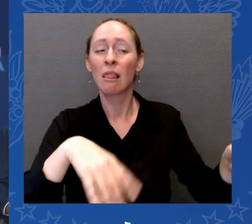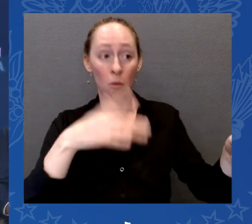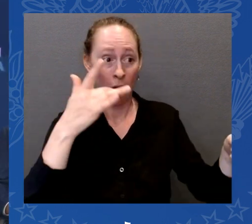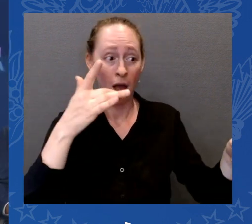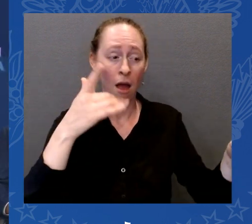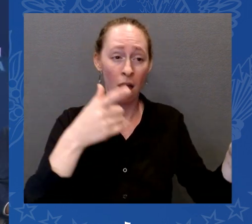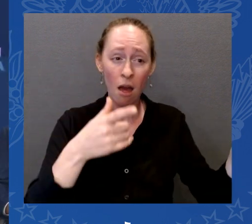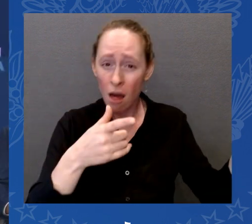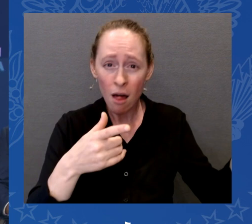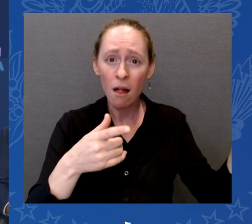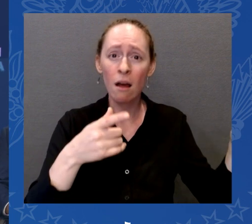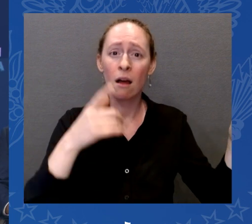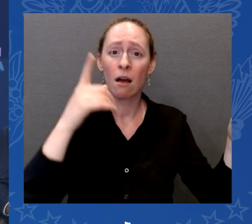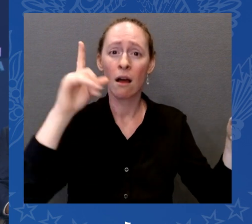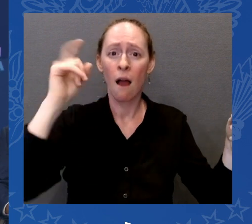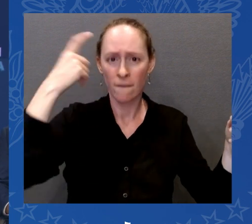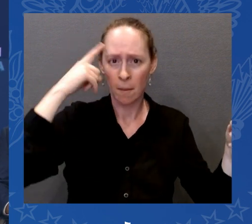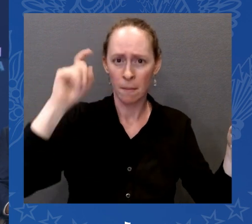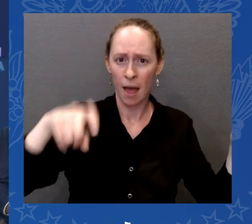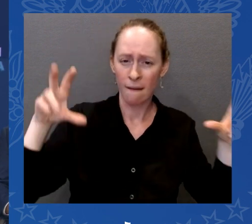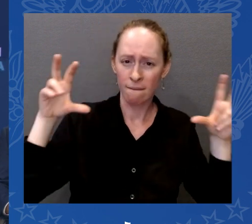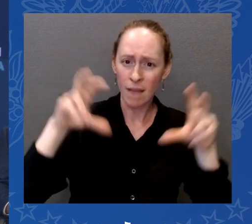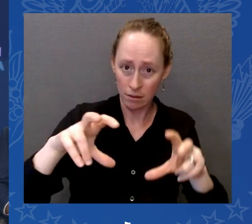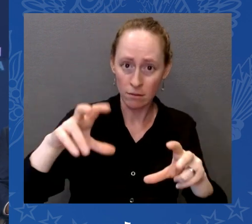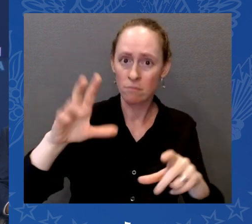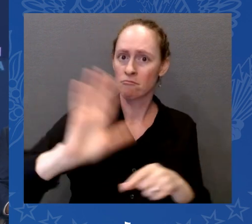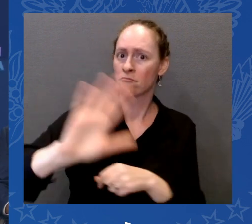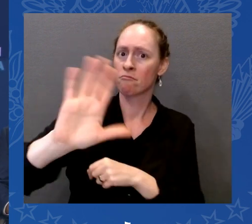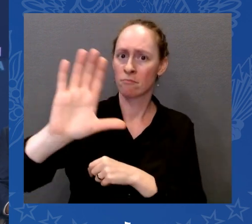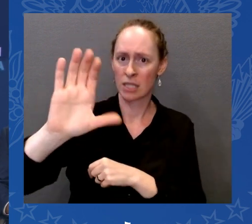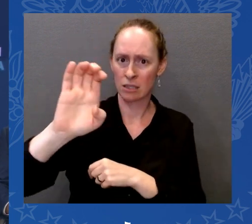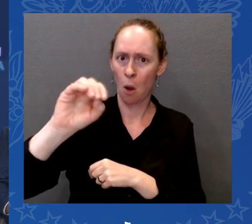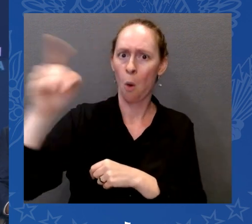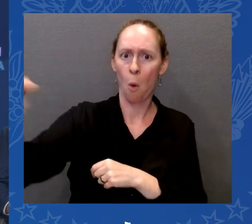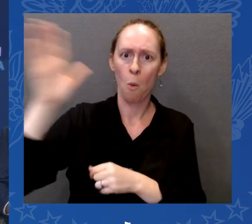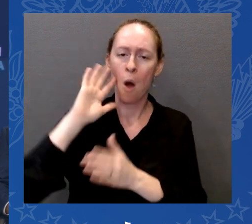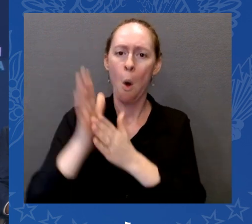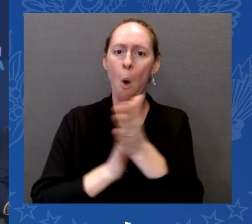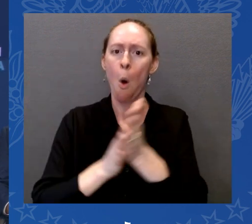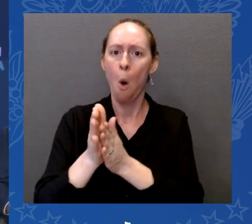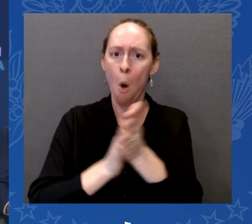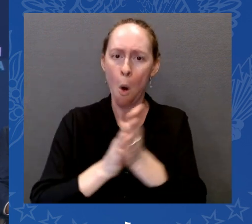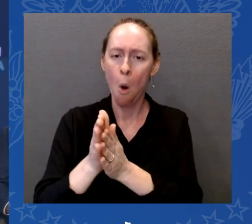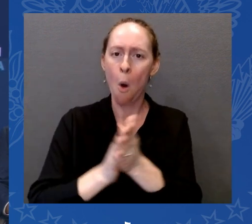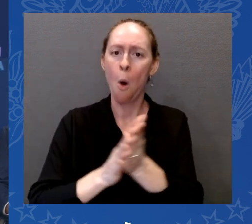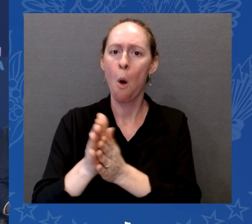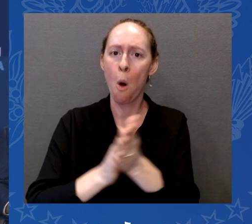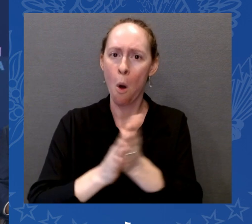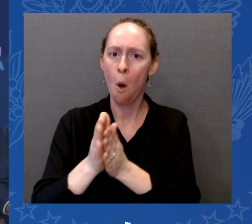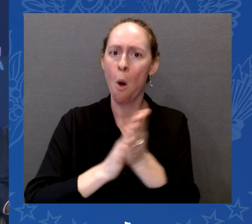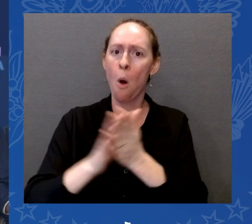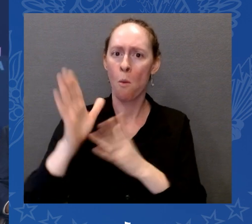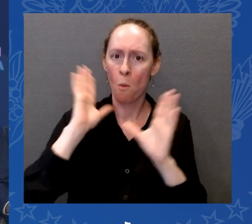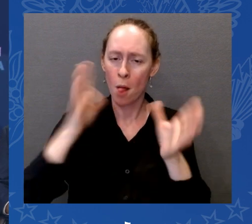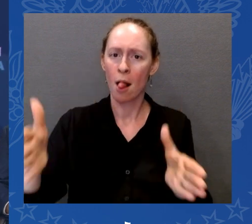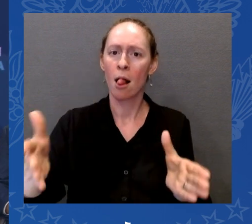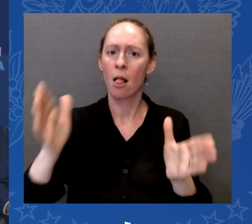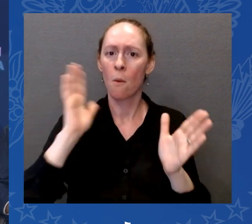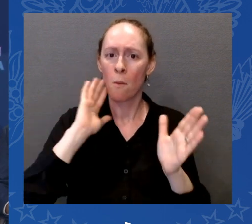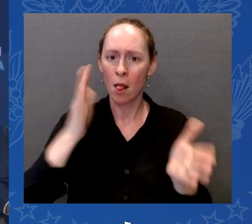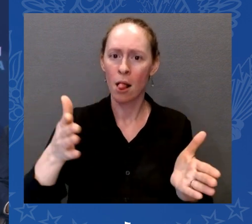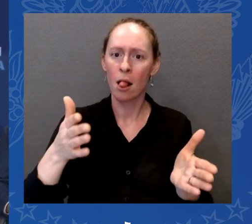Federal investment attracts private sector investment, particularly in those things we need badly. Our national